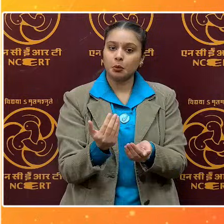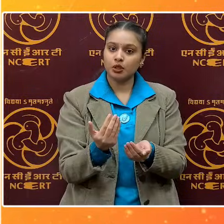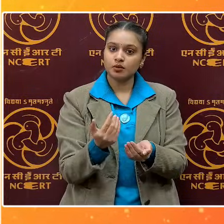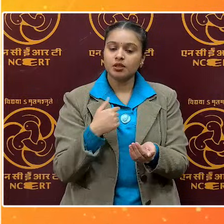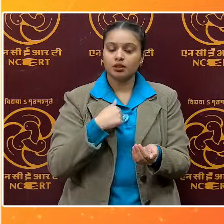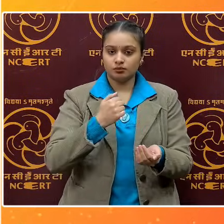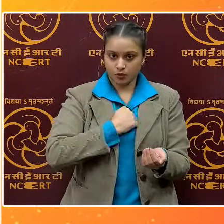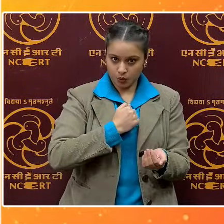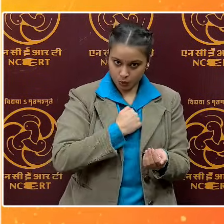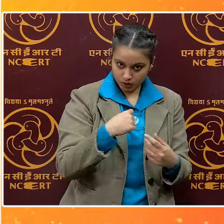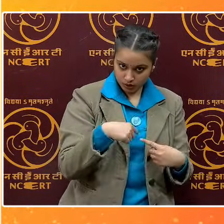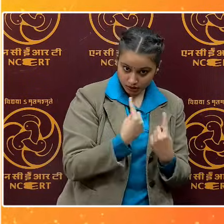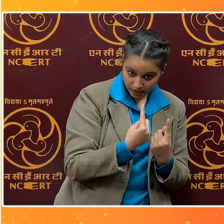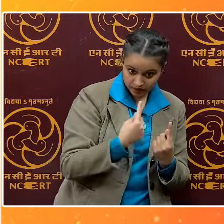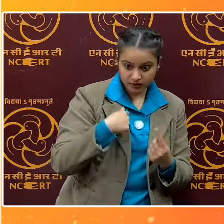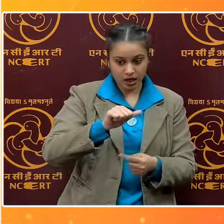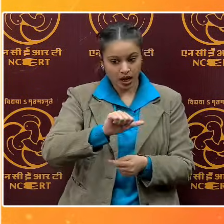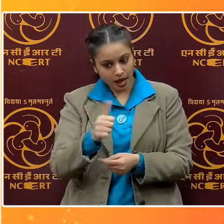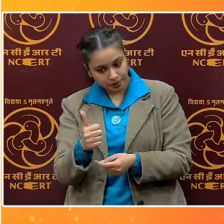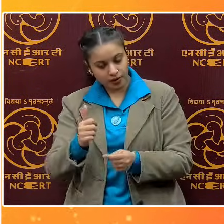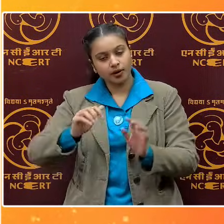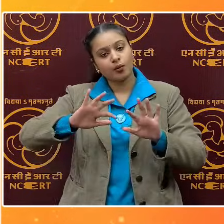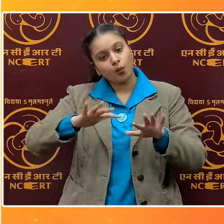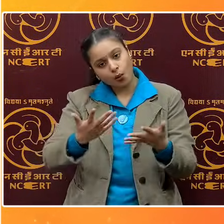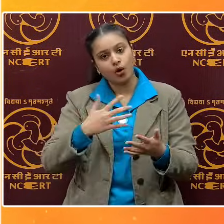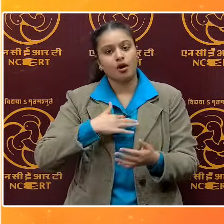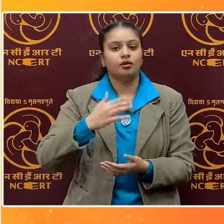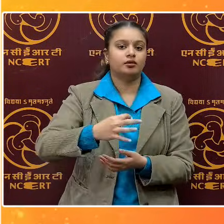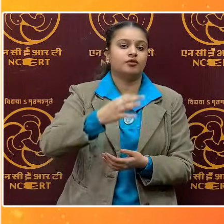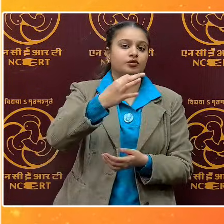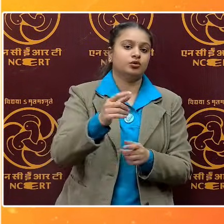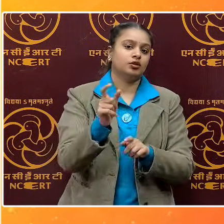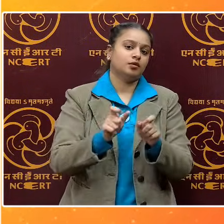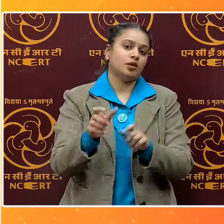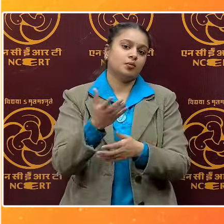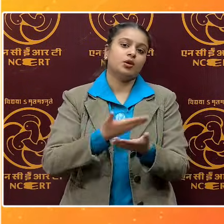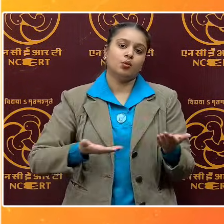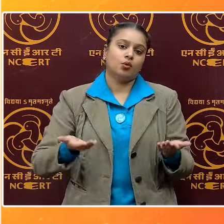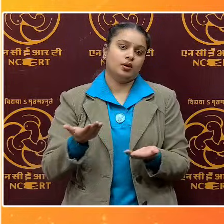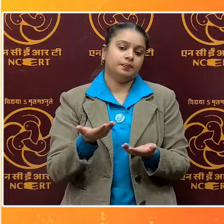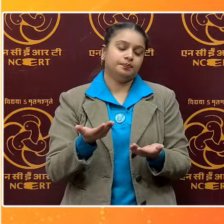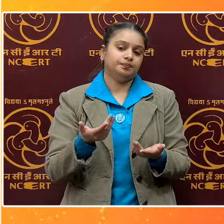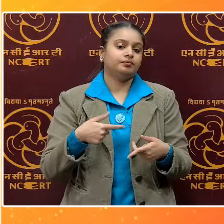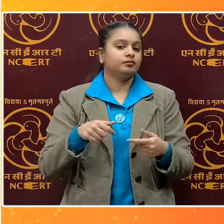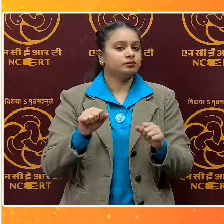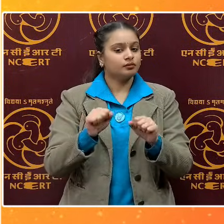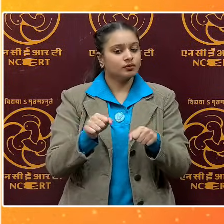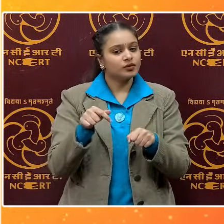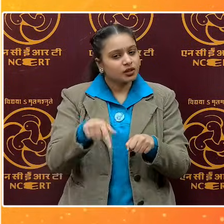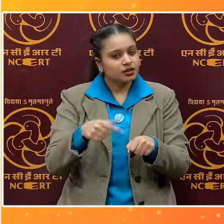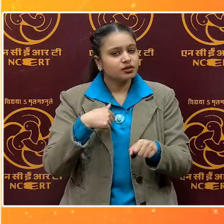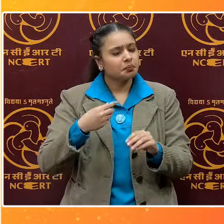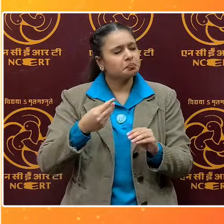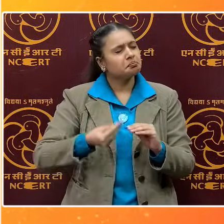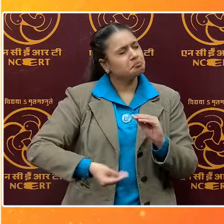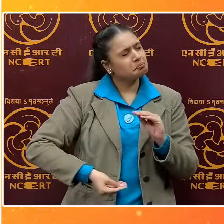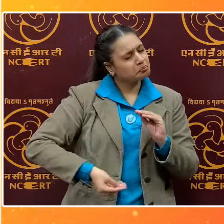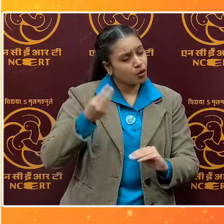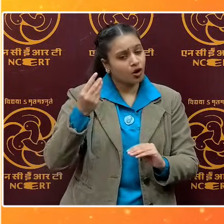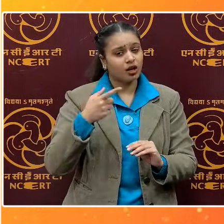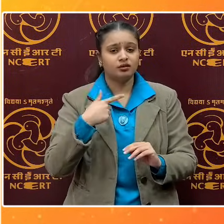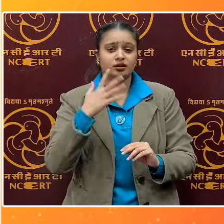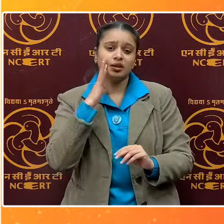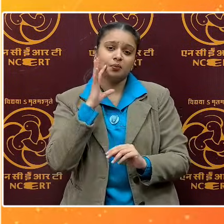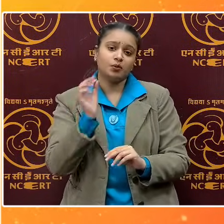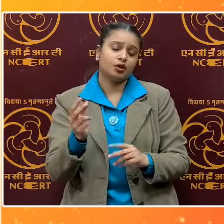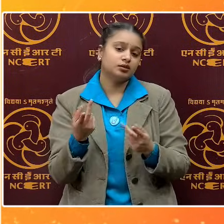for ourselves, for others, and for our future generations. Right. Yes. So it is the most